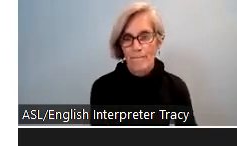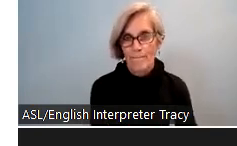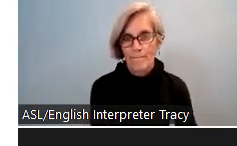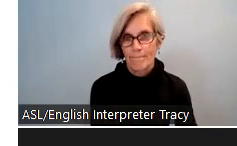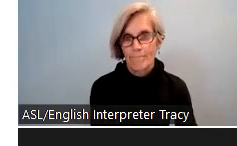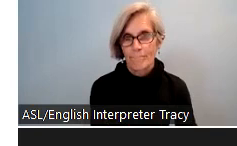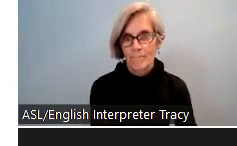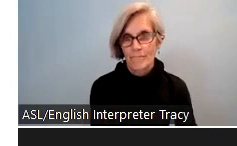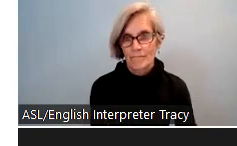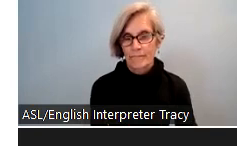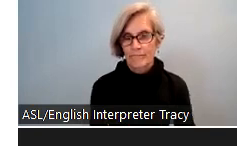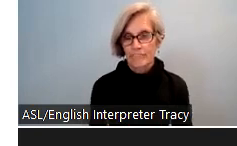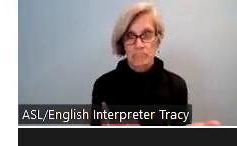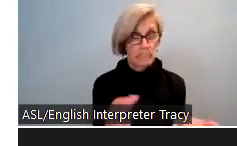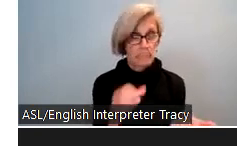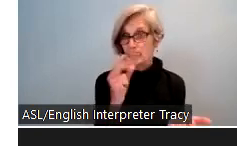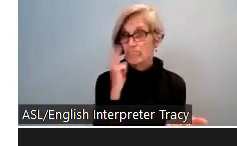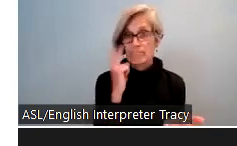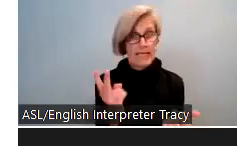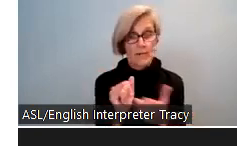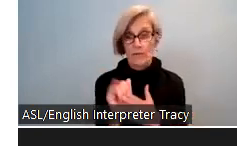Okay, I am not seeing a raised hand.